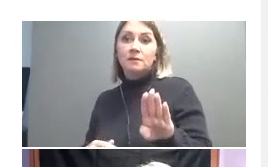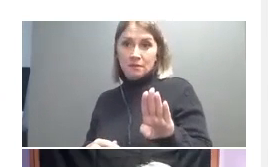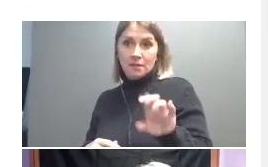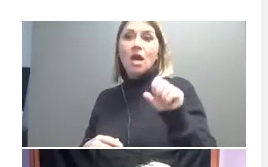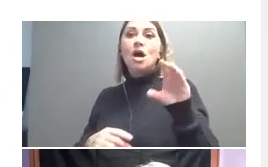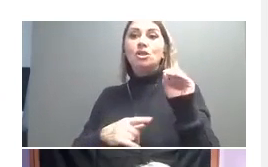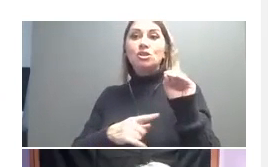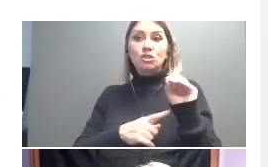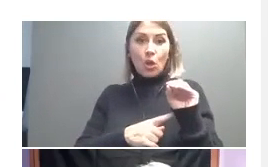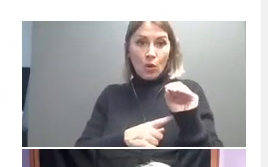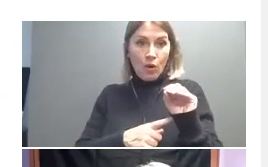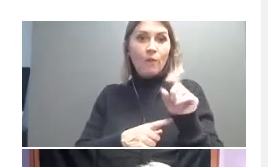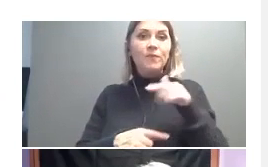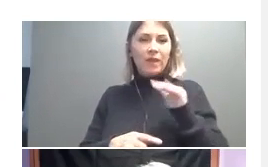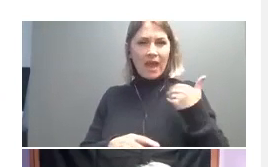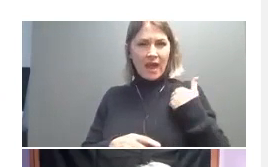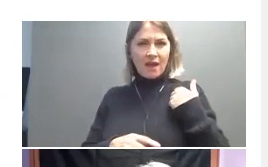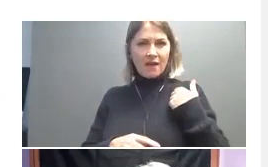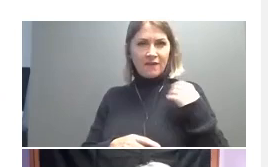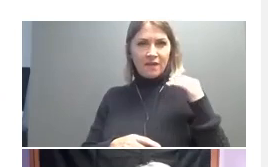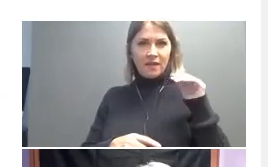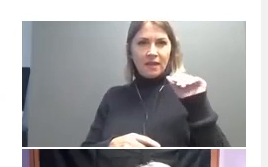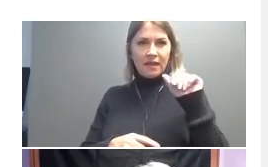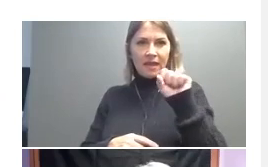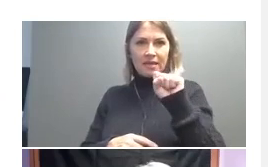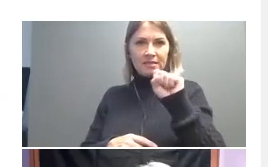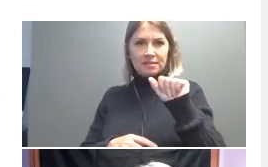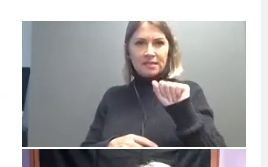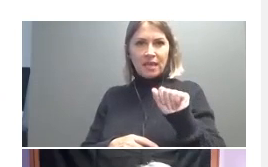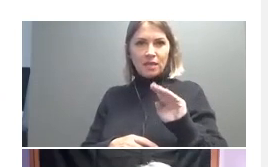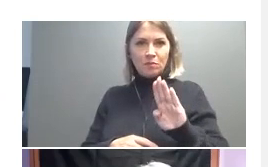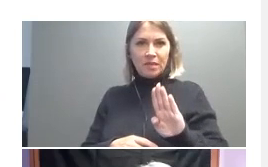So we have SAEB,